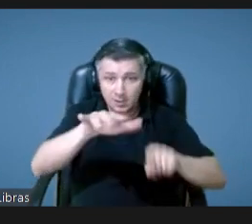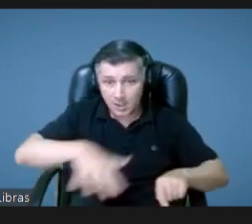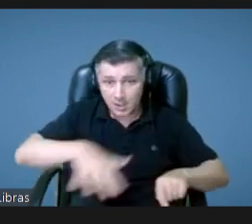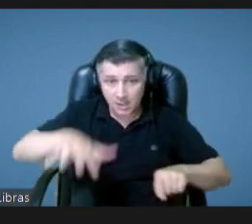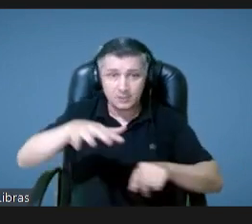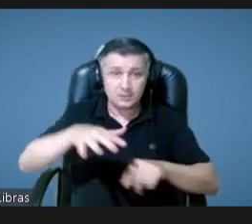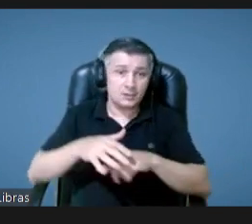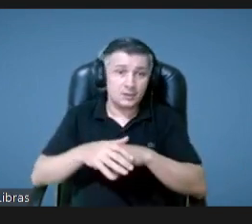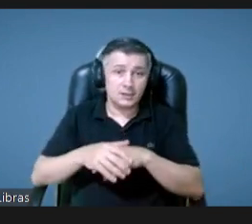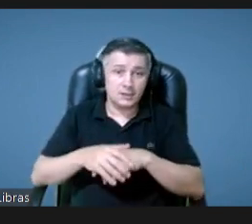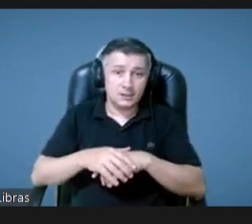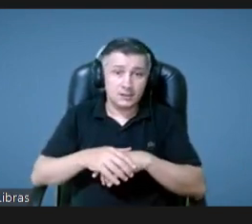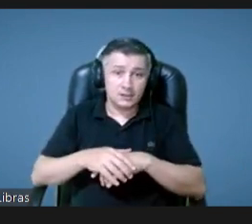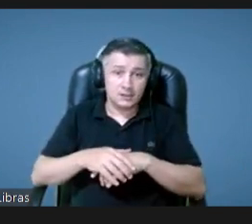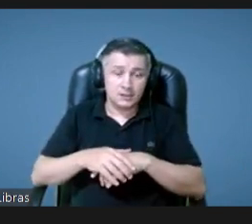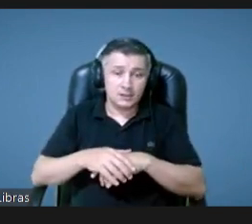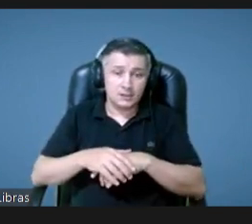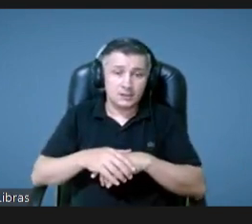Maintenance